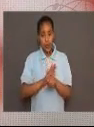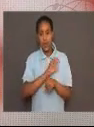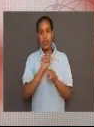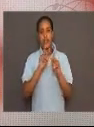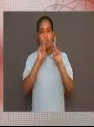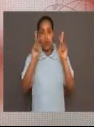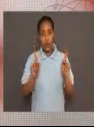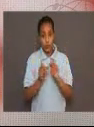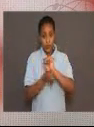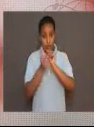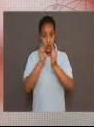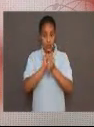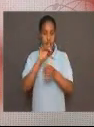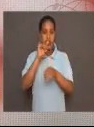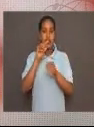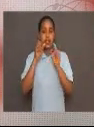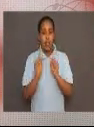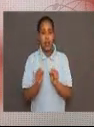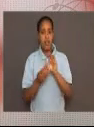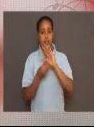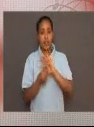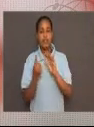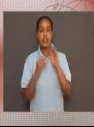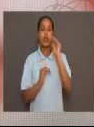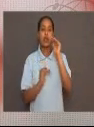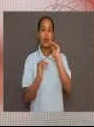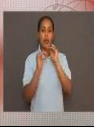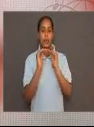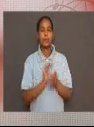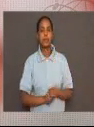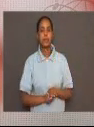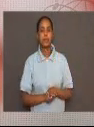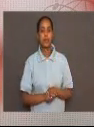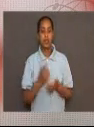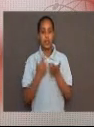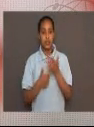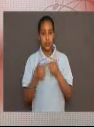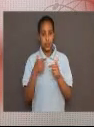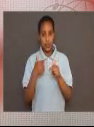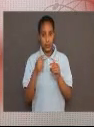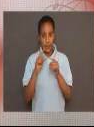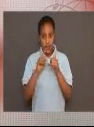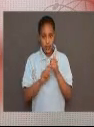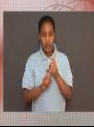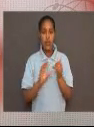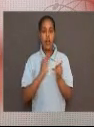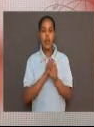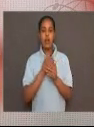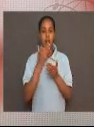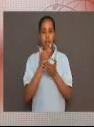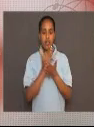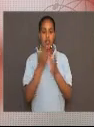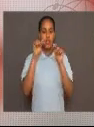volume changes can affect the equilibrium. This brings us to the end of our lesson